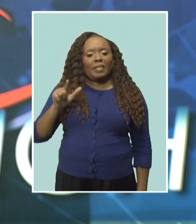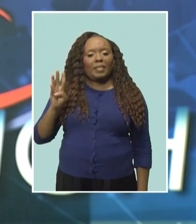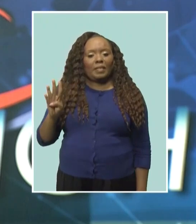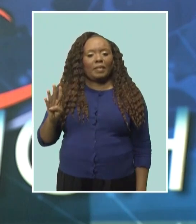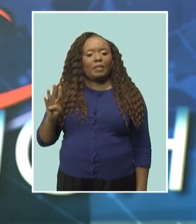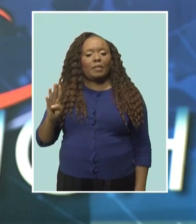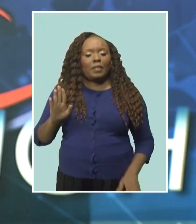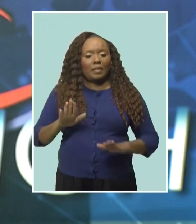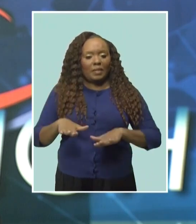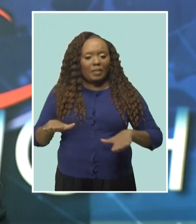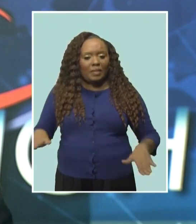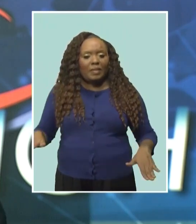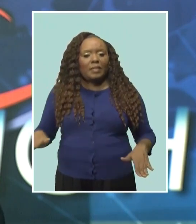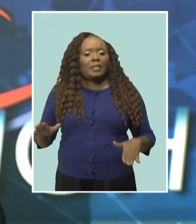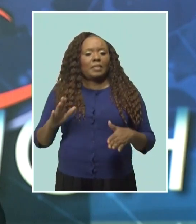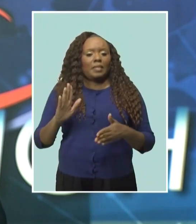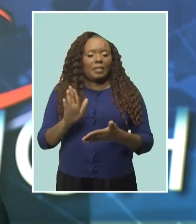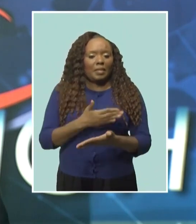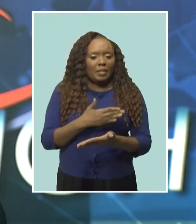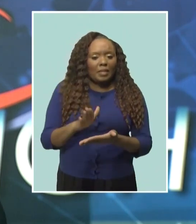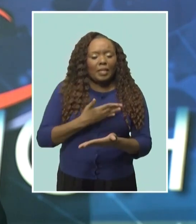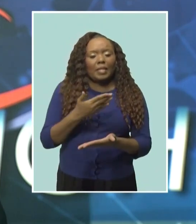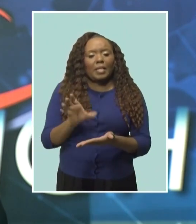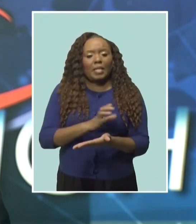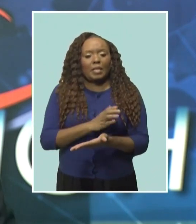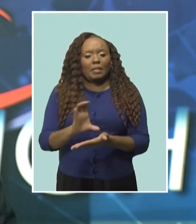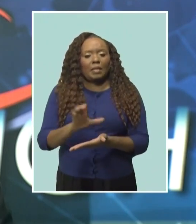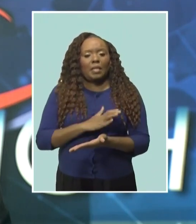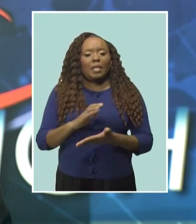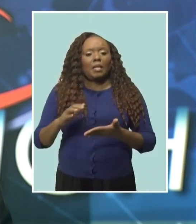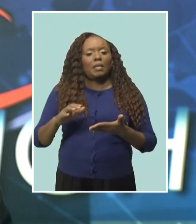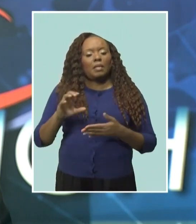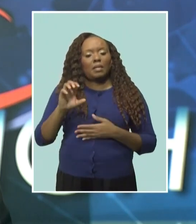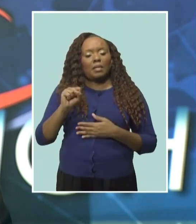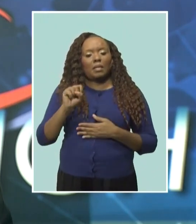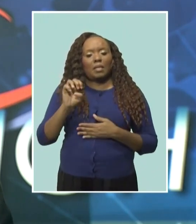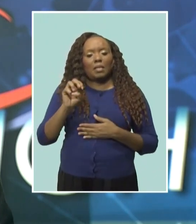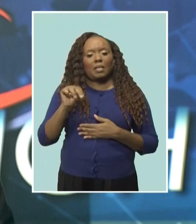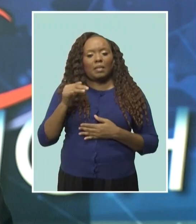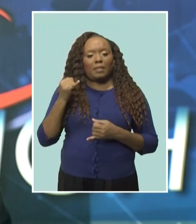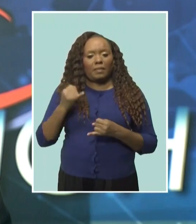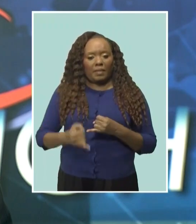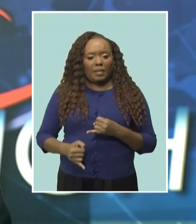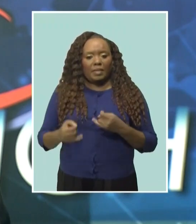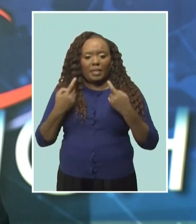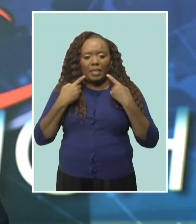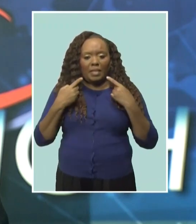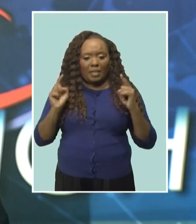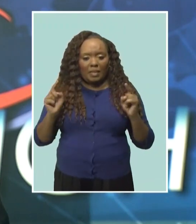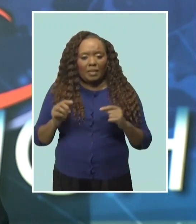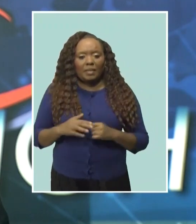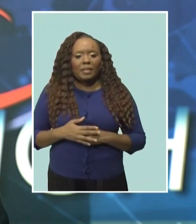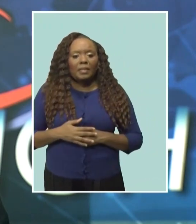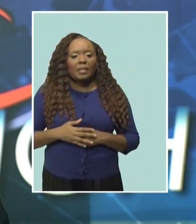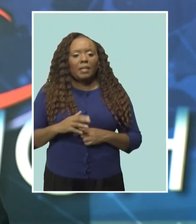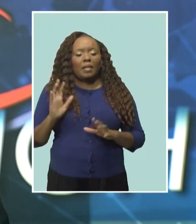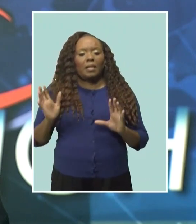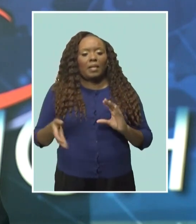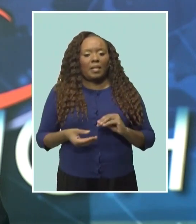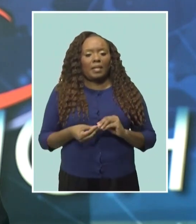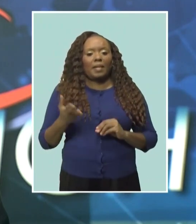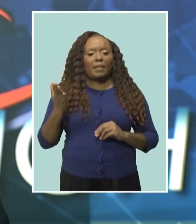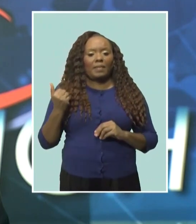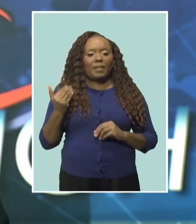Junior Monarchs semi-finals was successfully held on Sunday, and the names of the 15 finalists in the Calypso and